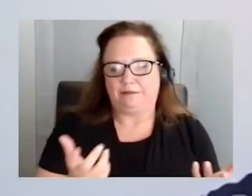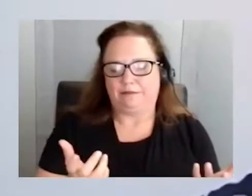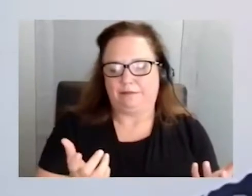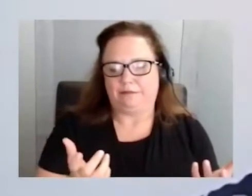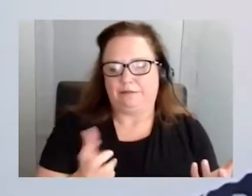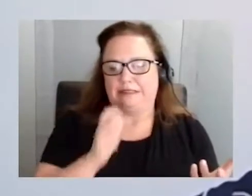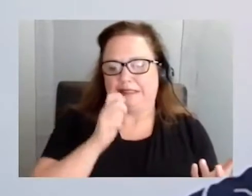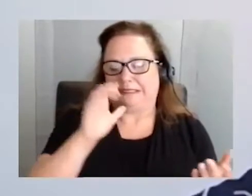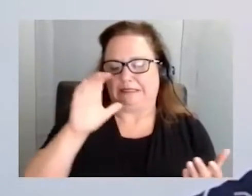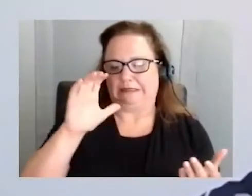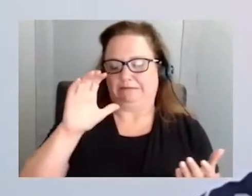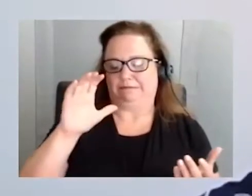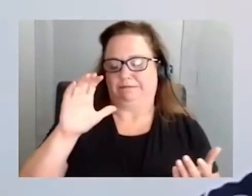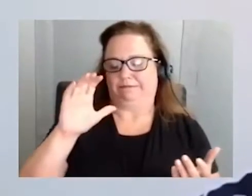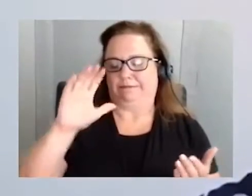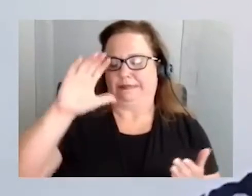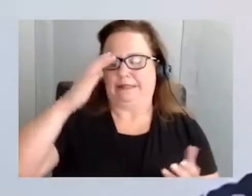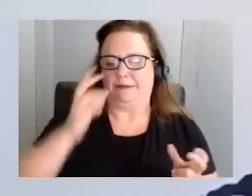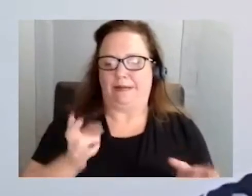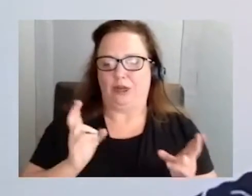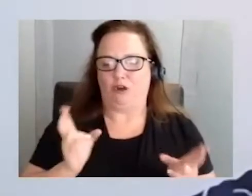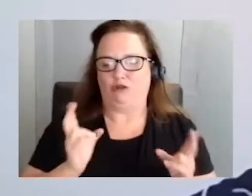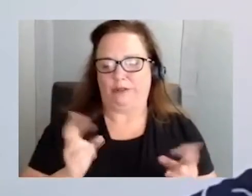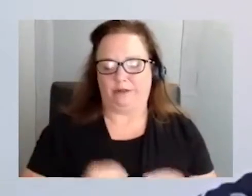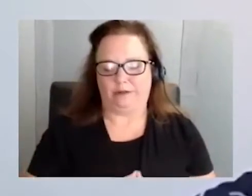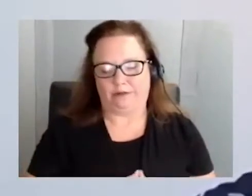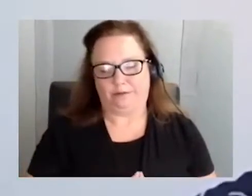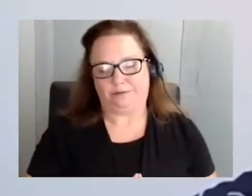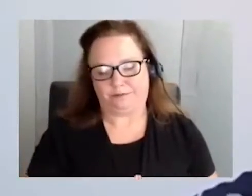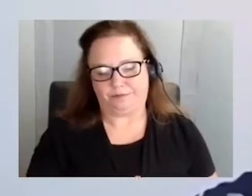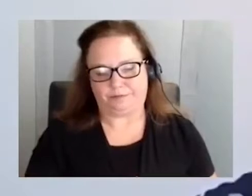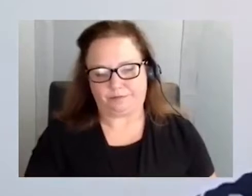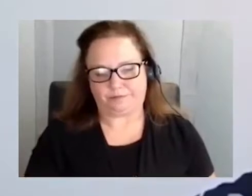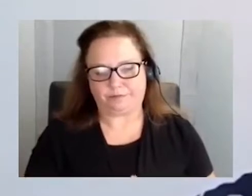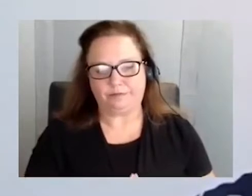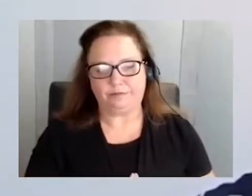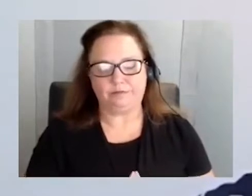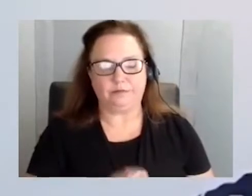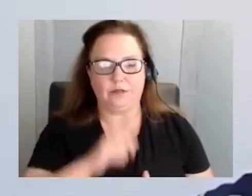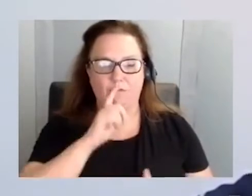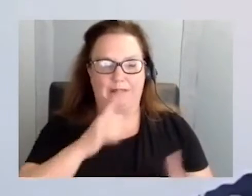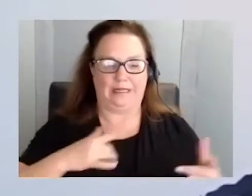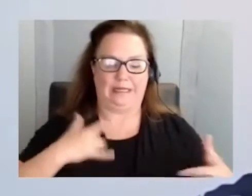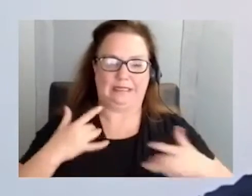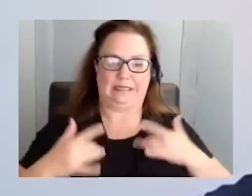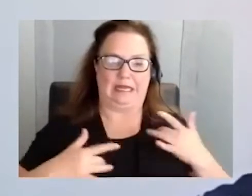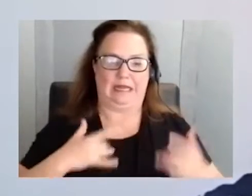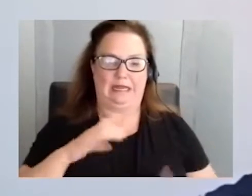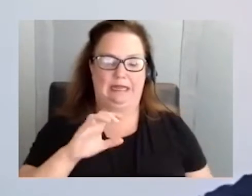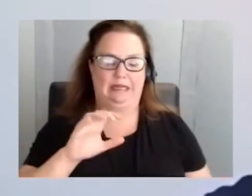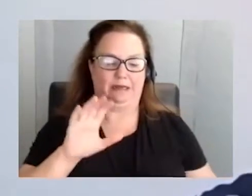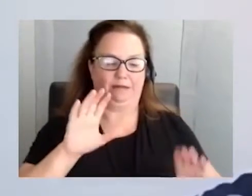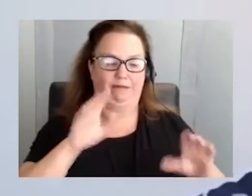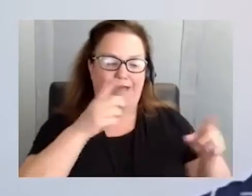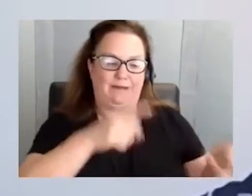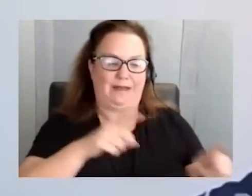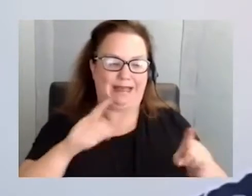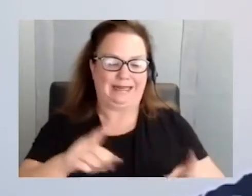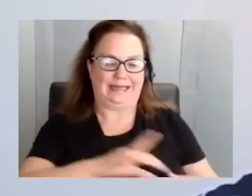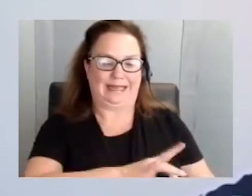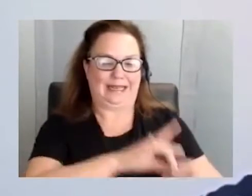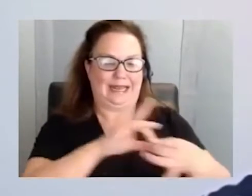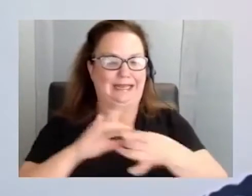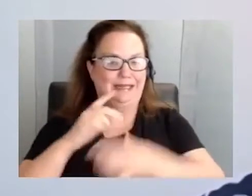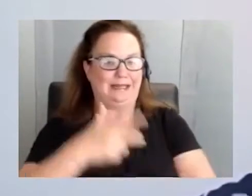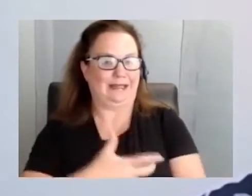doesn't seem urgent. Why do I do it right now? Well, there's this really exciting event, this really great opportunity tied to the